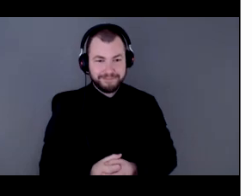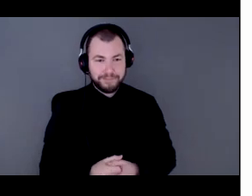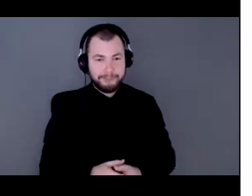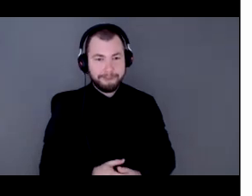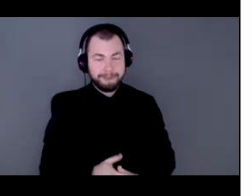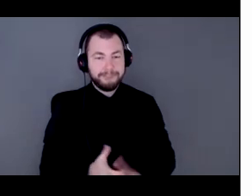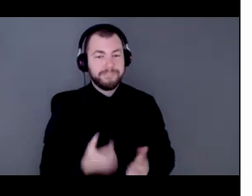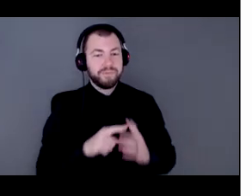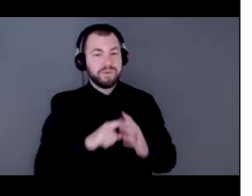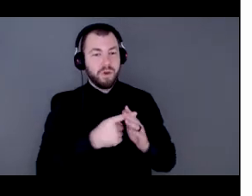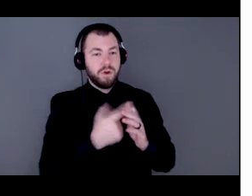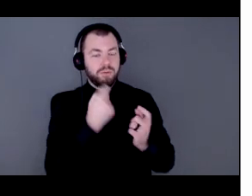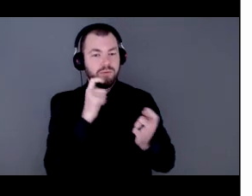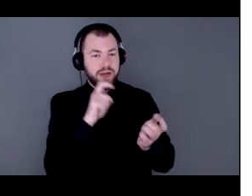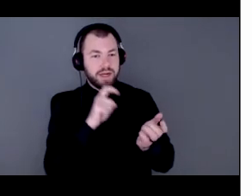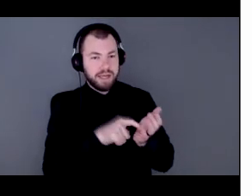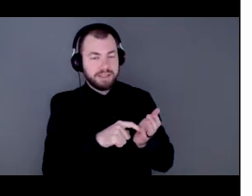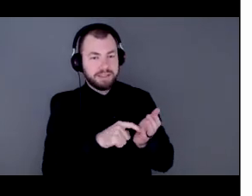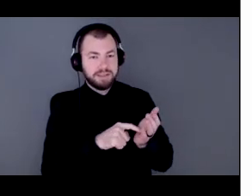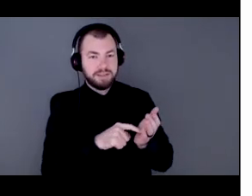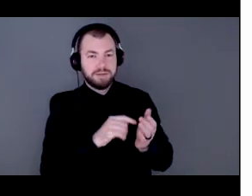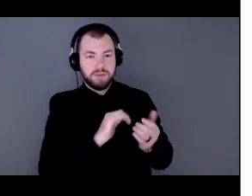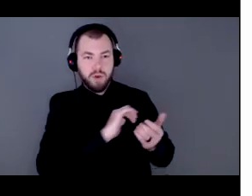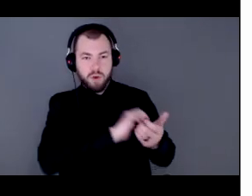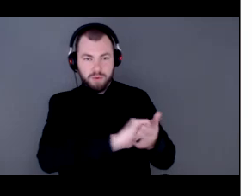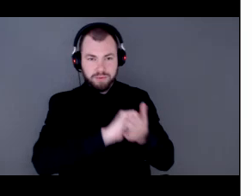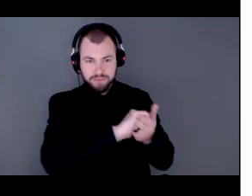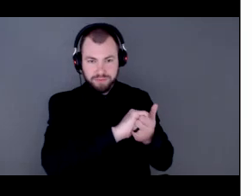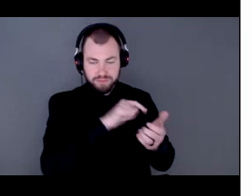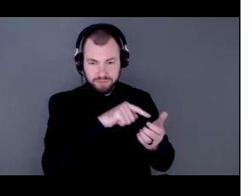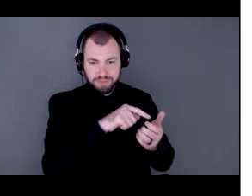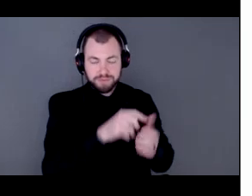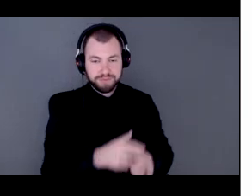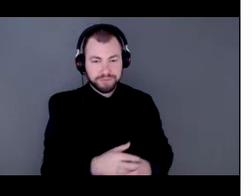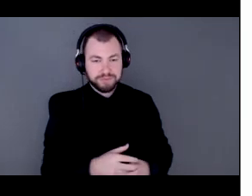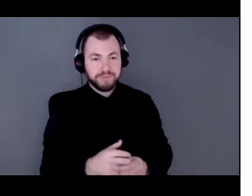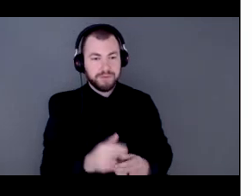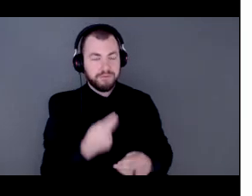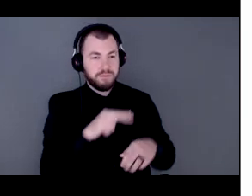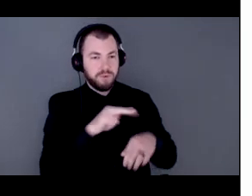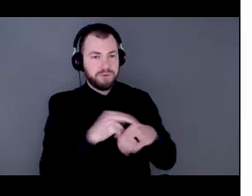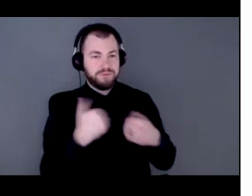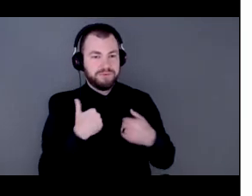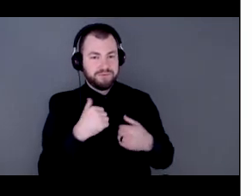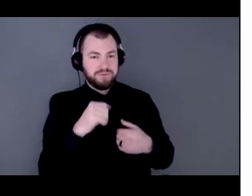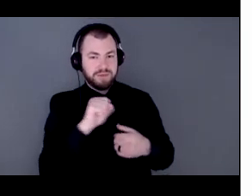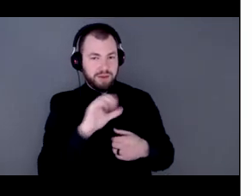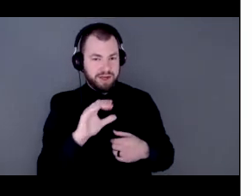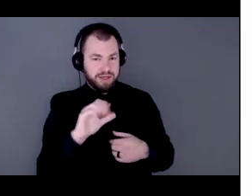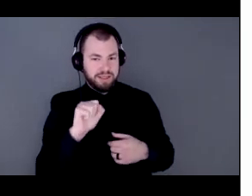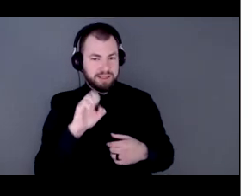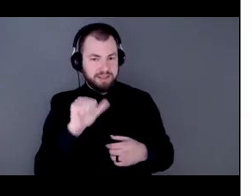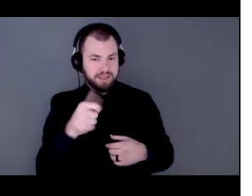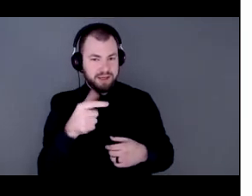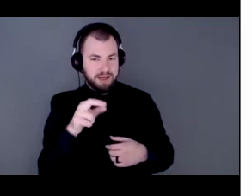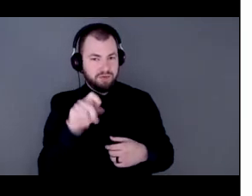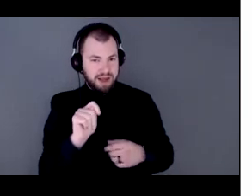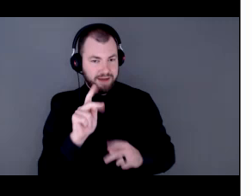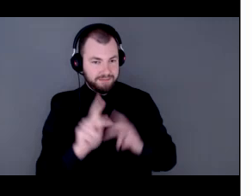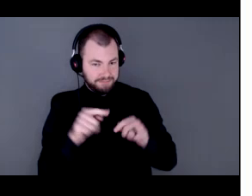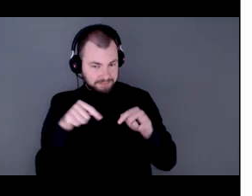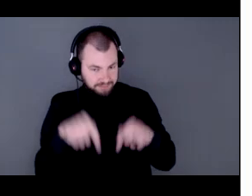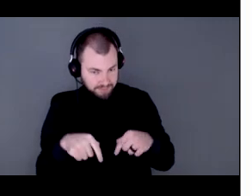by recognizing our coalition partners. We have, of course, South Carolina Sea Grant, a couple of folks that are here. We are so grateful